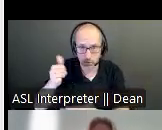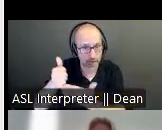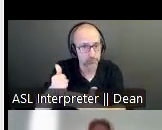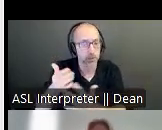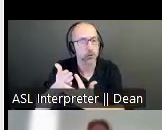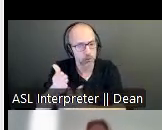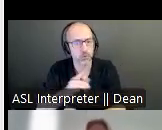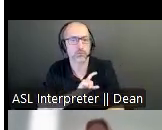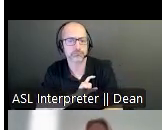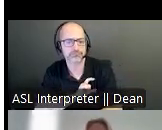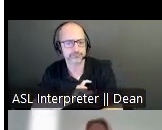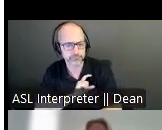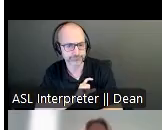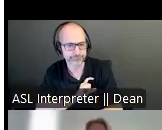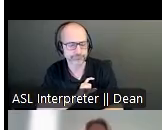enforcement.